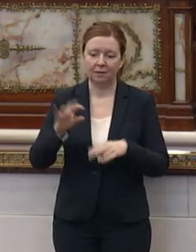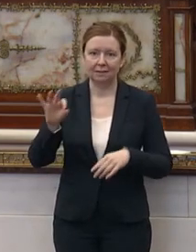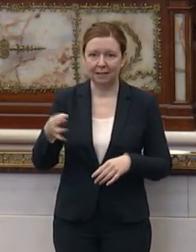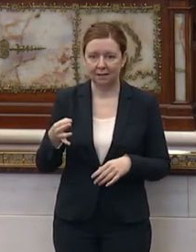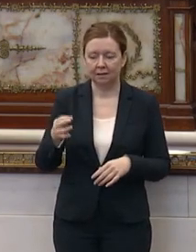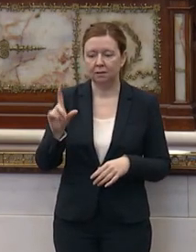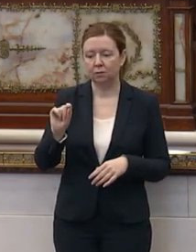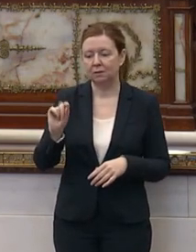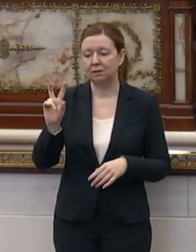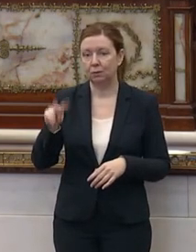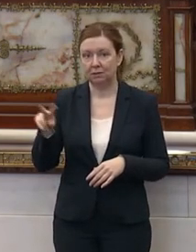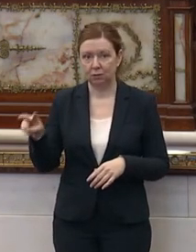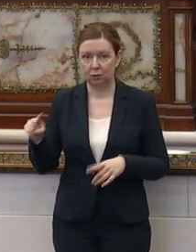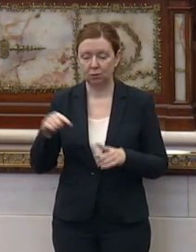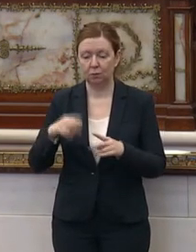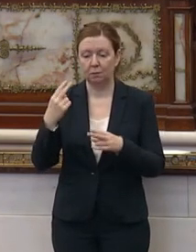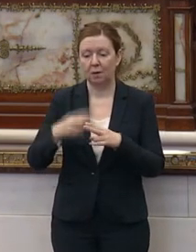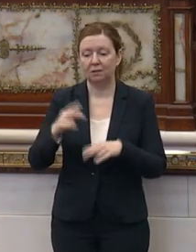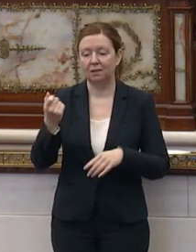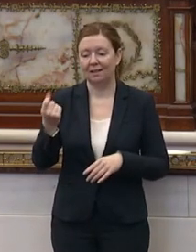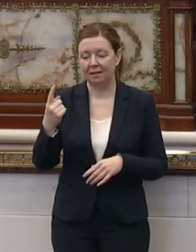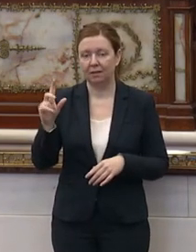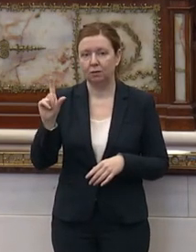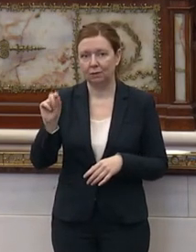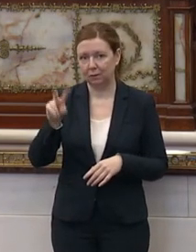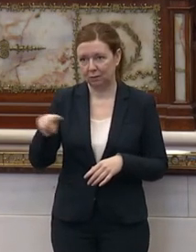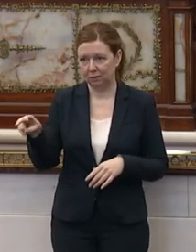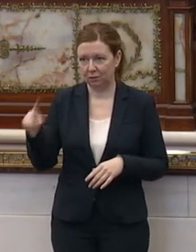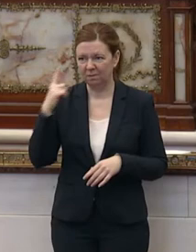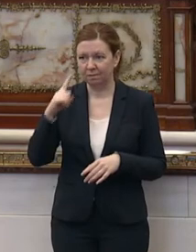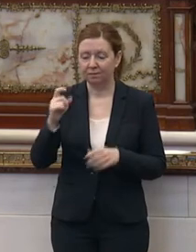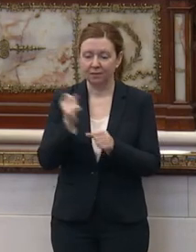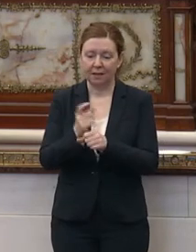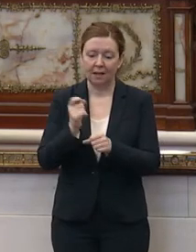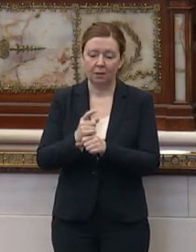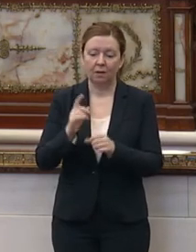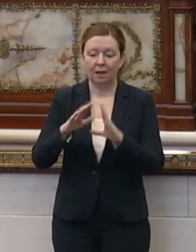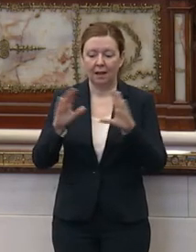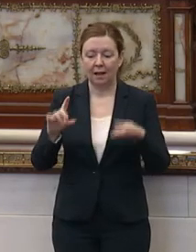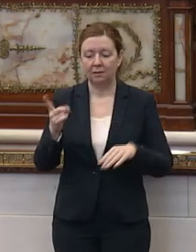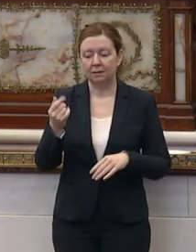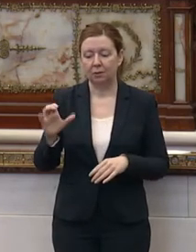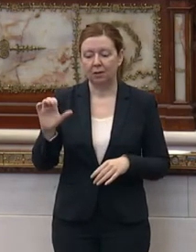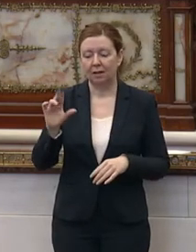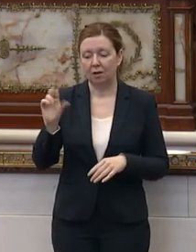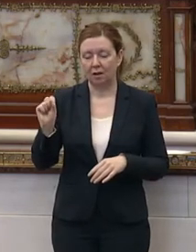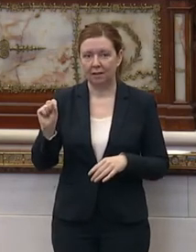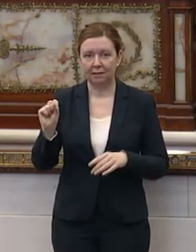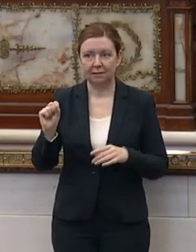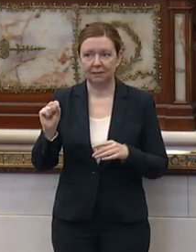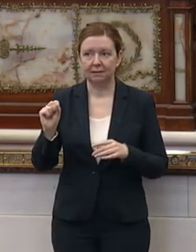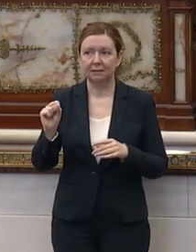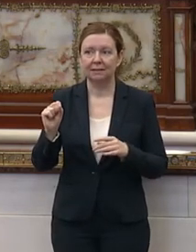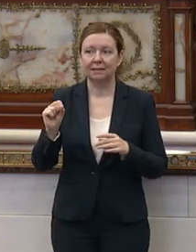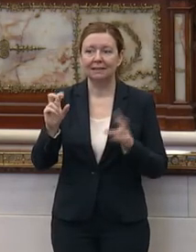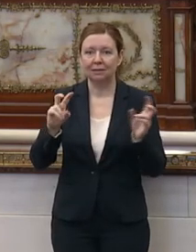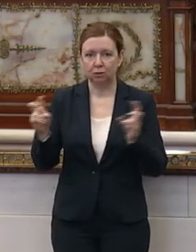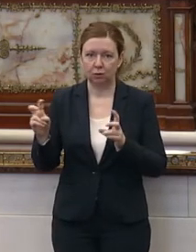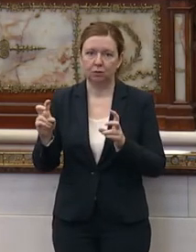March 9, 2022 to March 11, 2022 for the annual House Democratic Caucus Issues